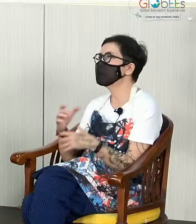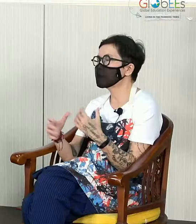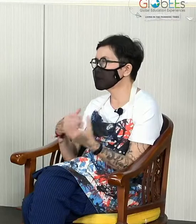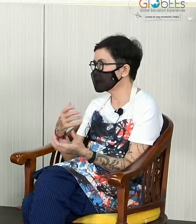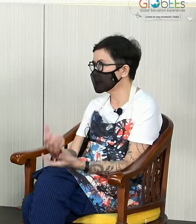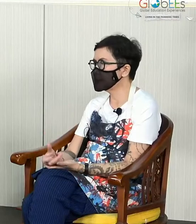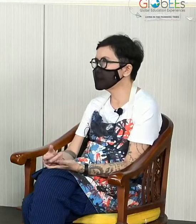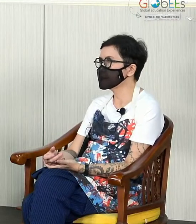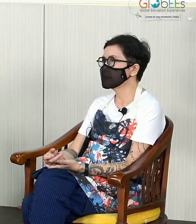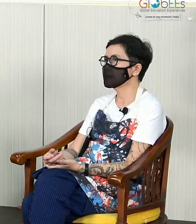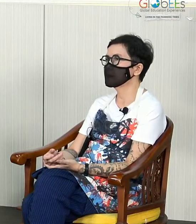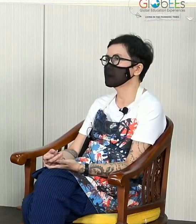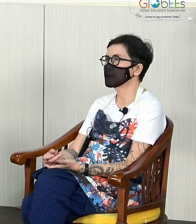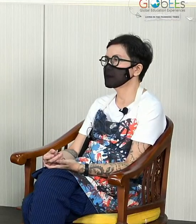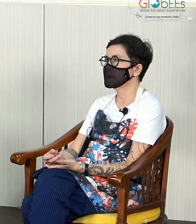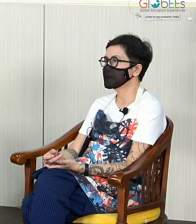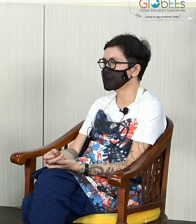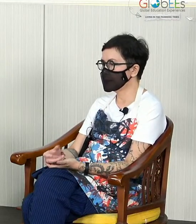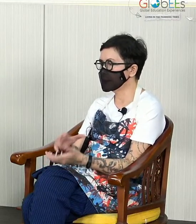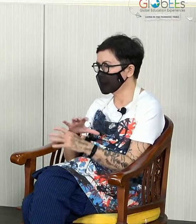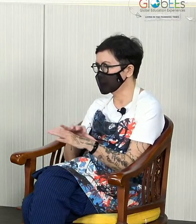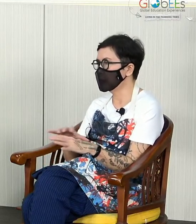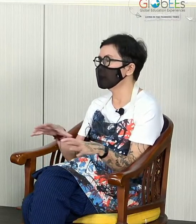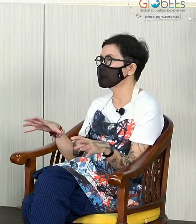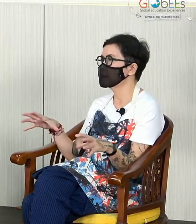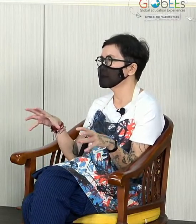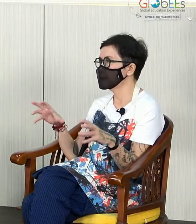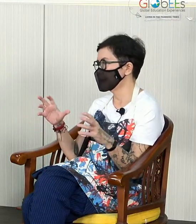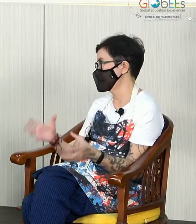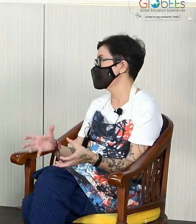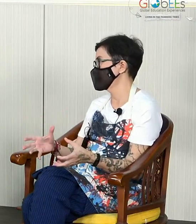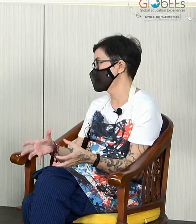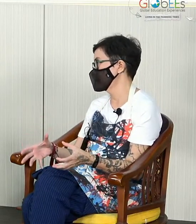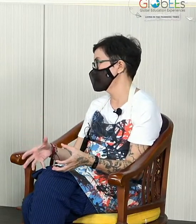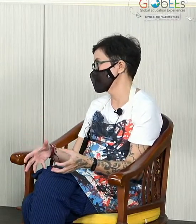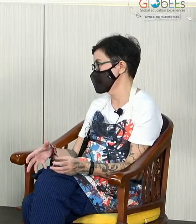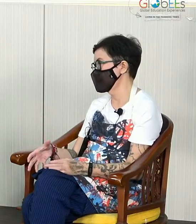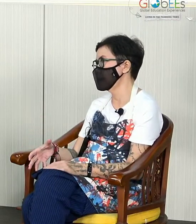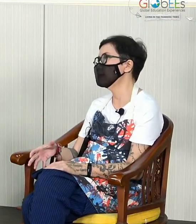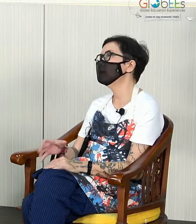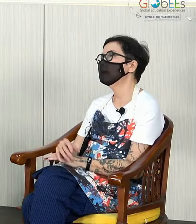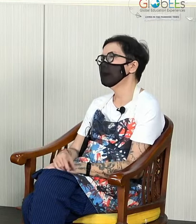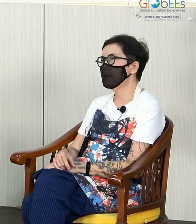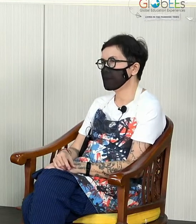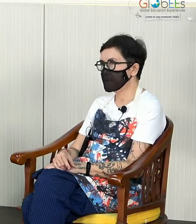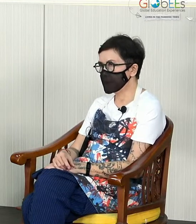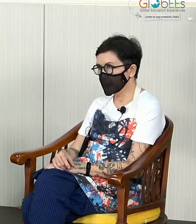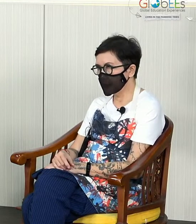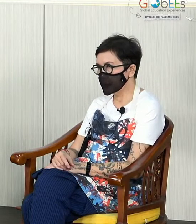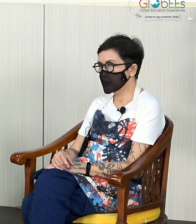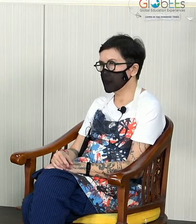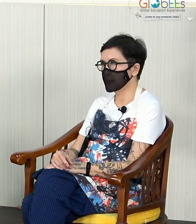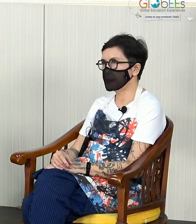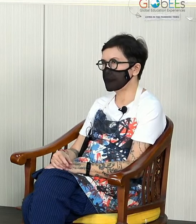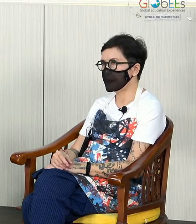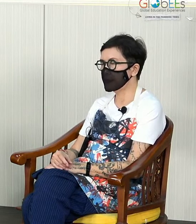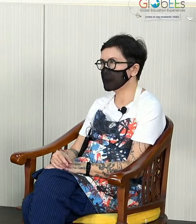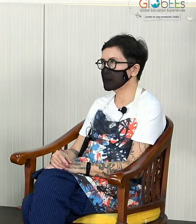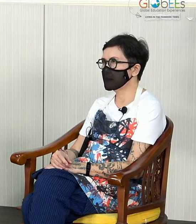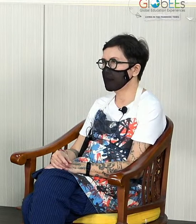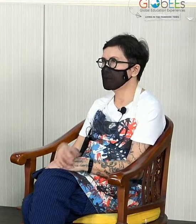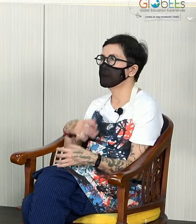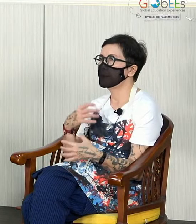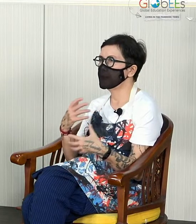It's more or less, you know, along that particular recipe. But I